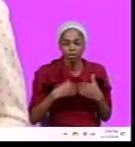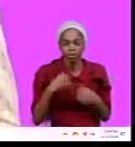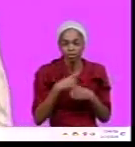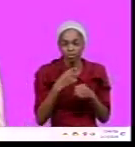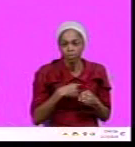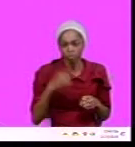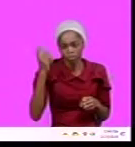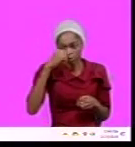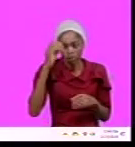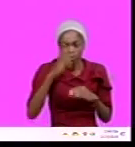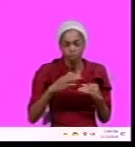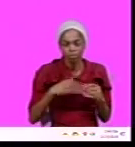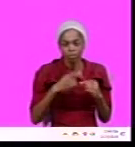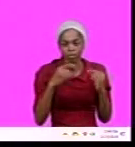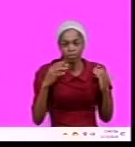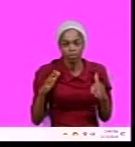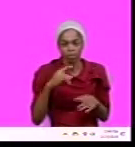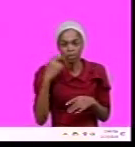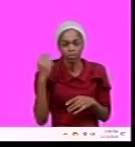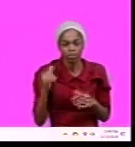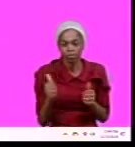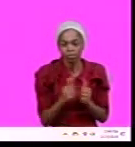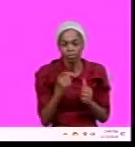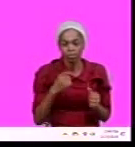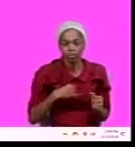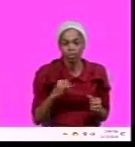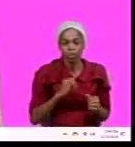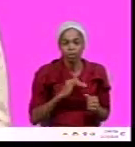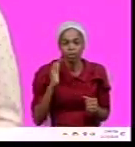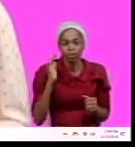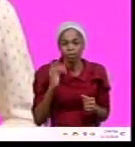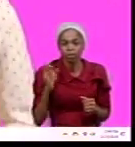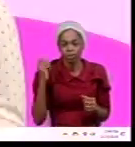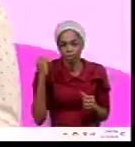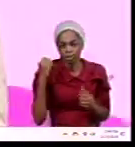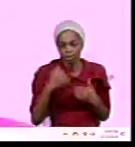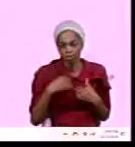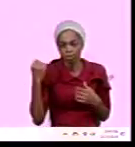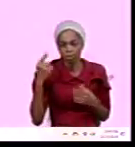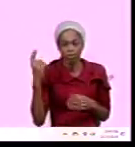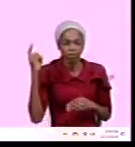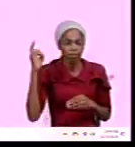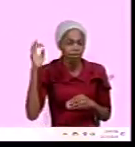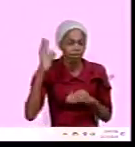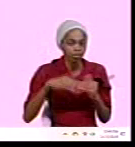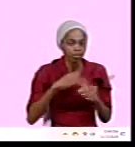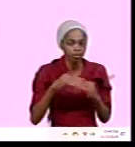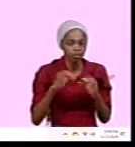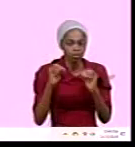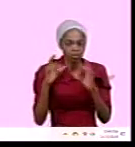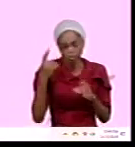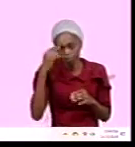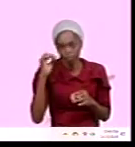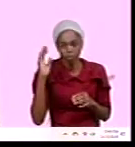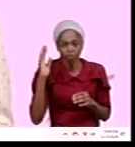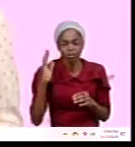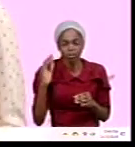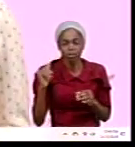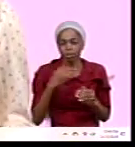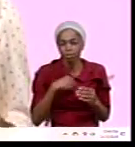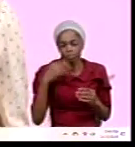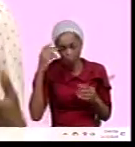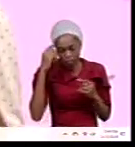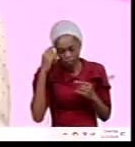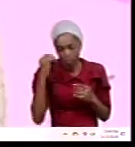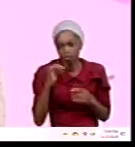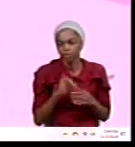teachers, for thy testimonies are my meditation. I understand more than the ancient, because I keep thy precepts. I have refrained my feet from every evil way,